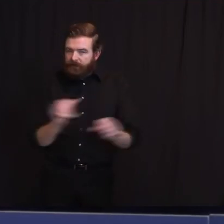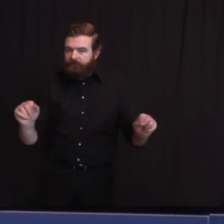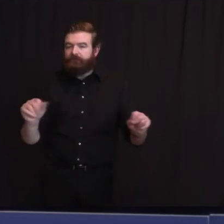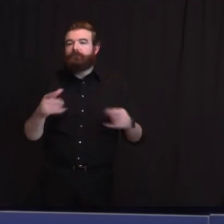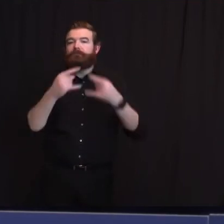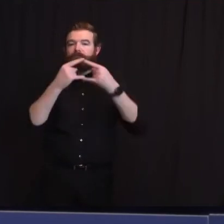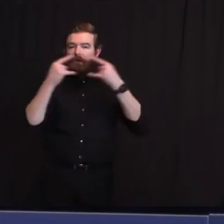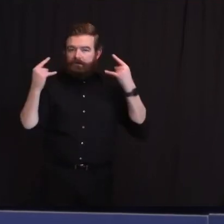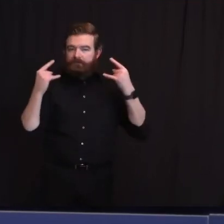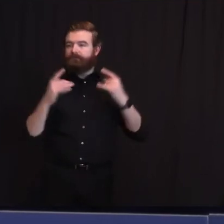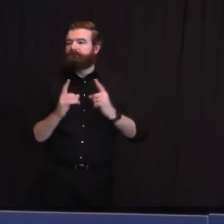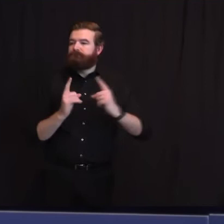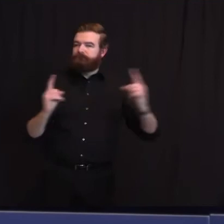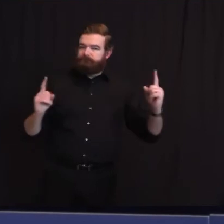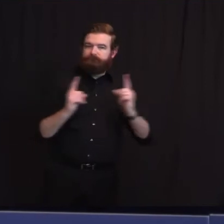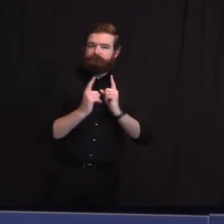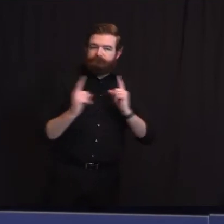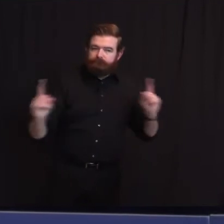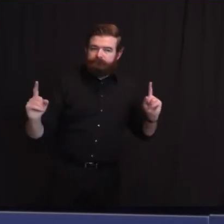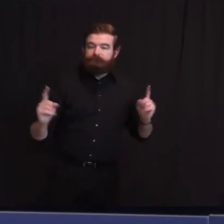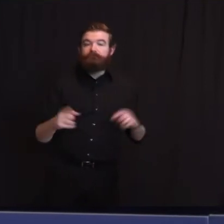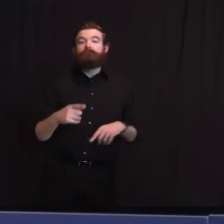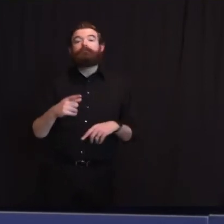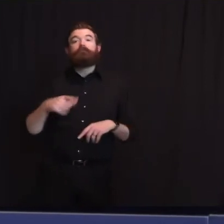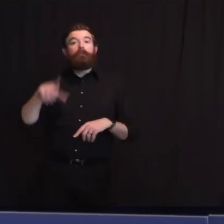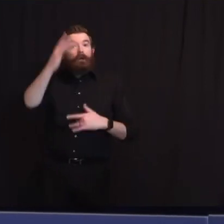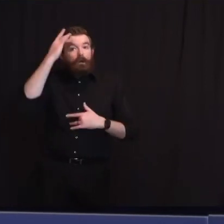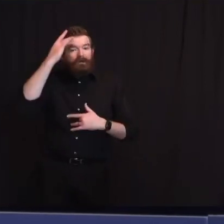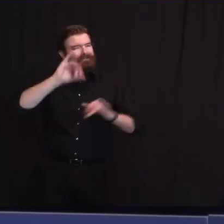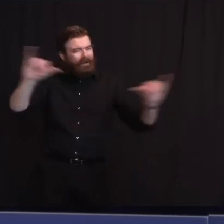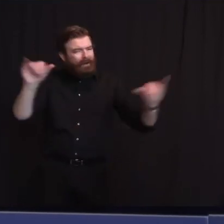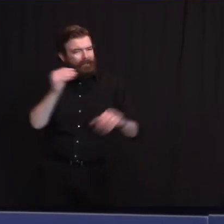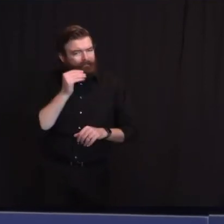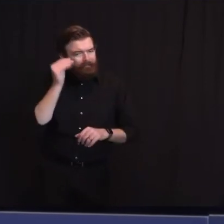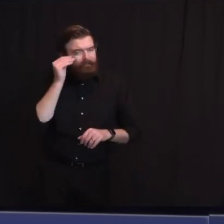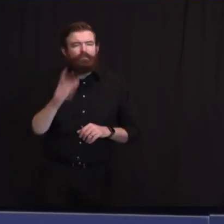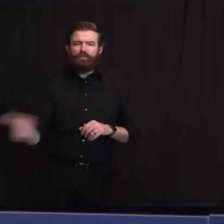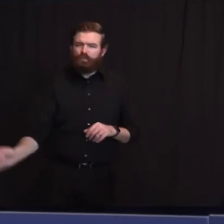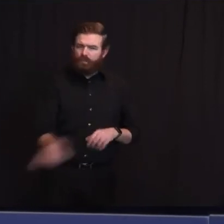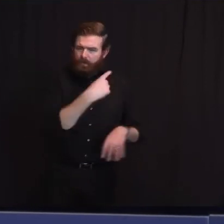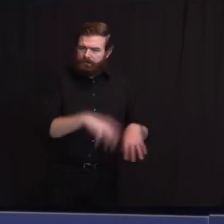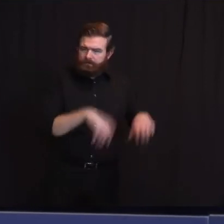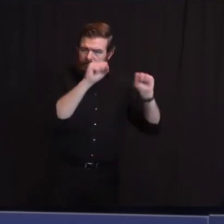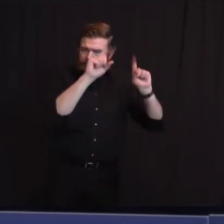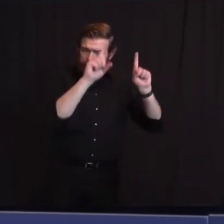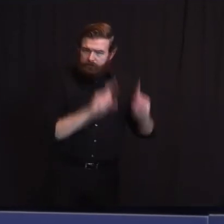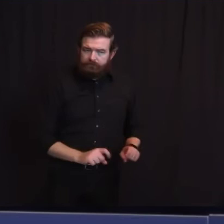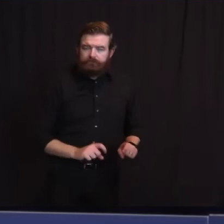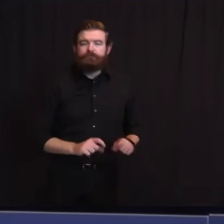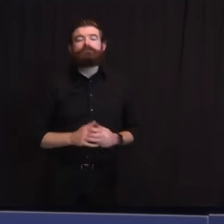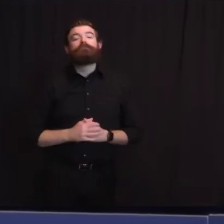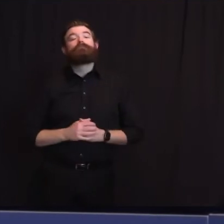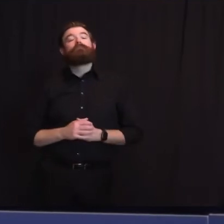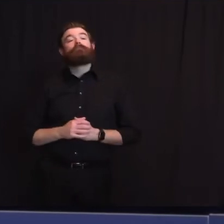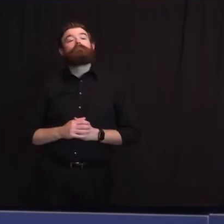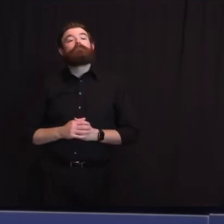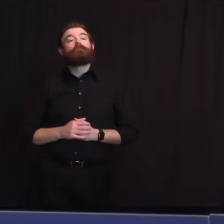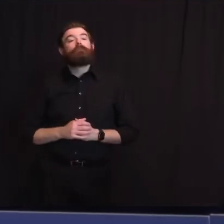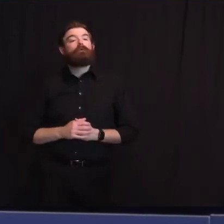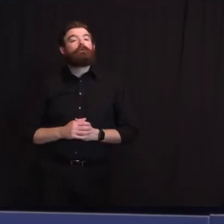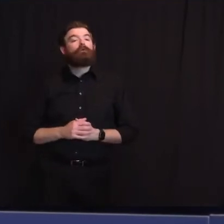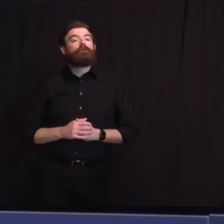stay home when you're sick, get tested, and remember, for each other and for us all, please take the call and download the COVID